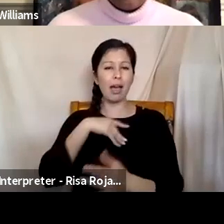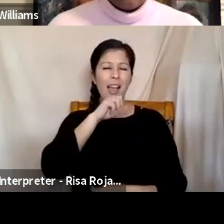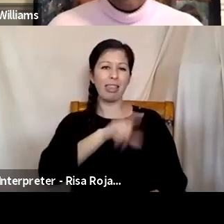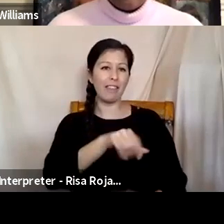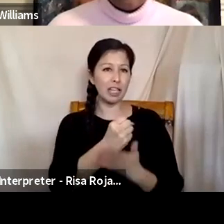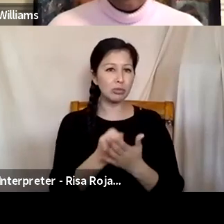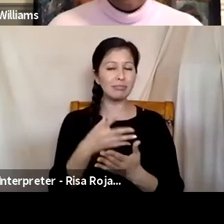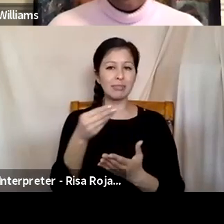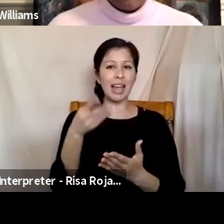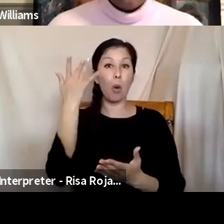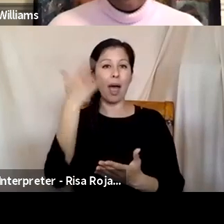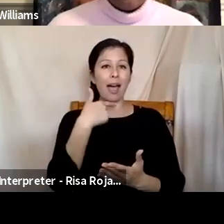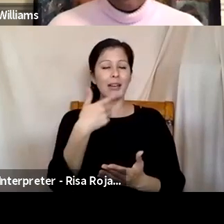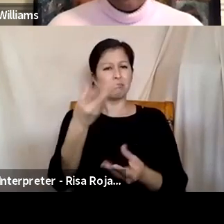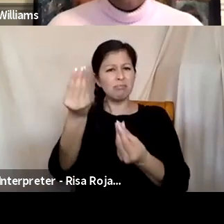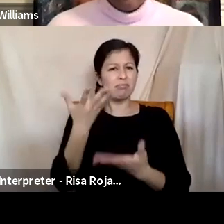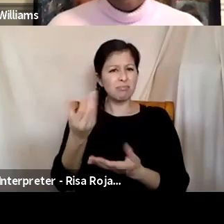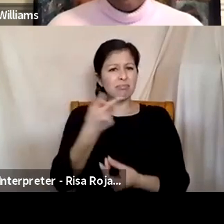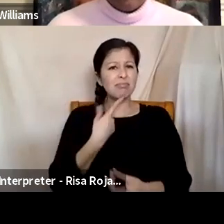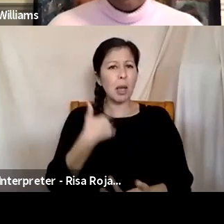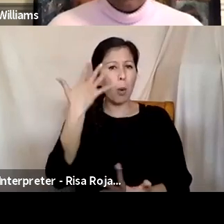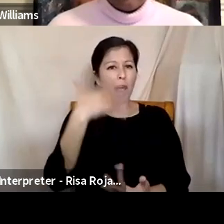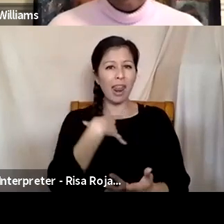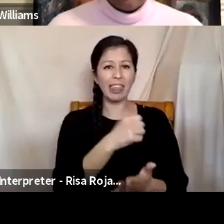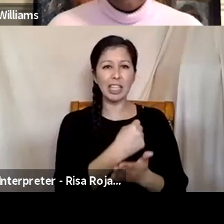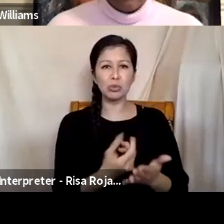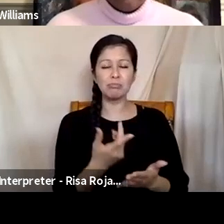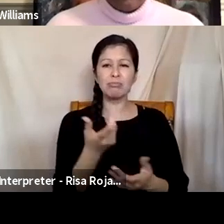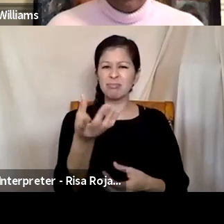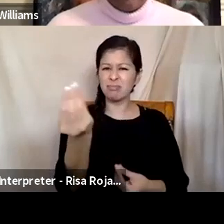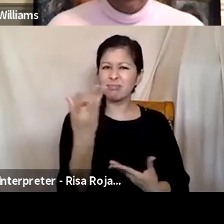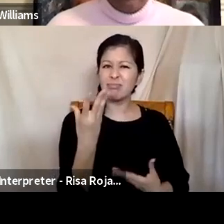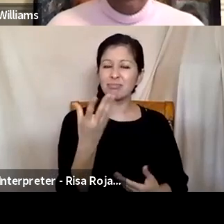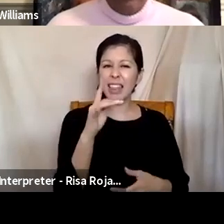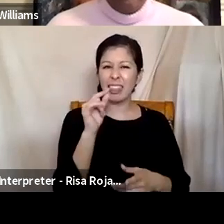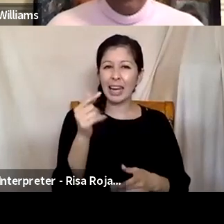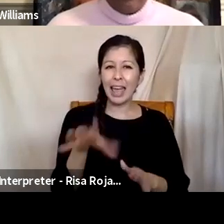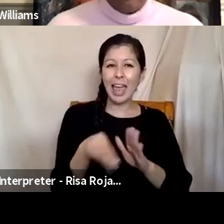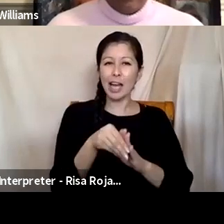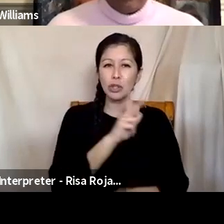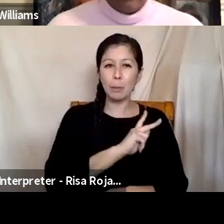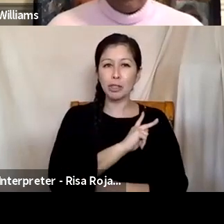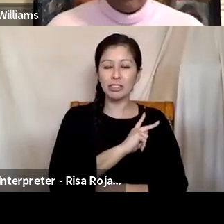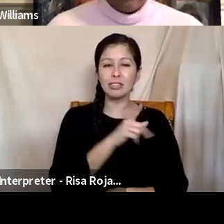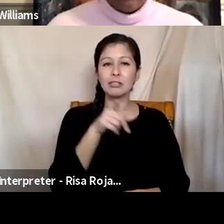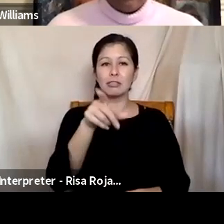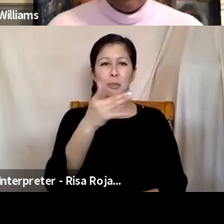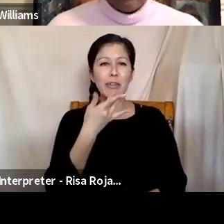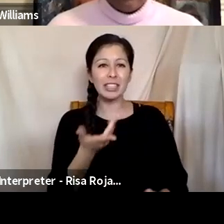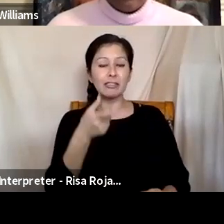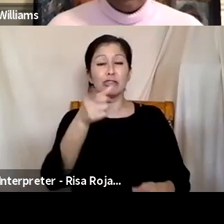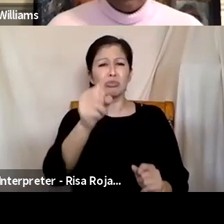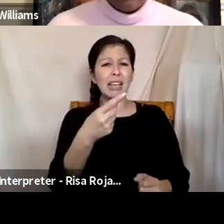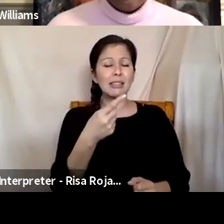this script, and here's the reason why. And, you know, give us that little extra bit of personal. I mean, you can tell when